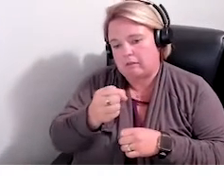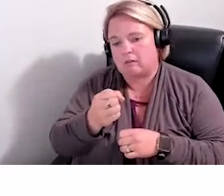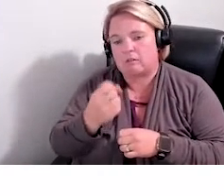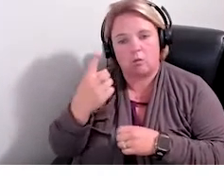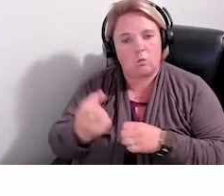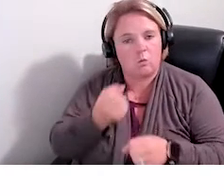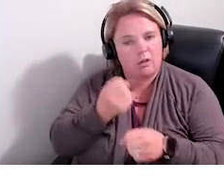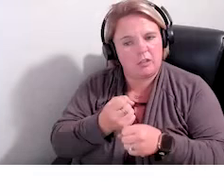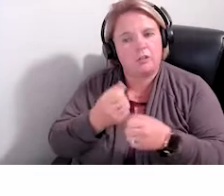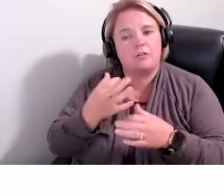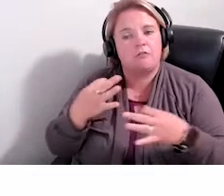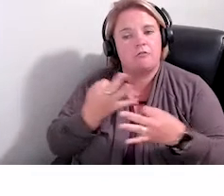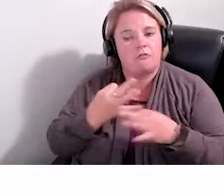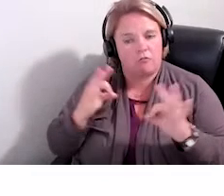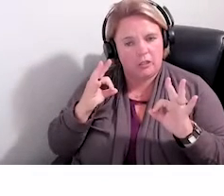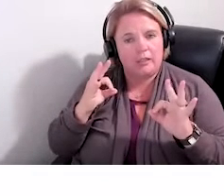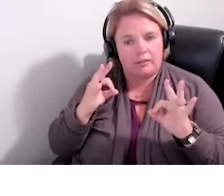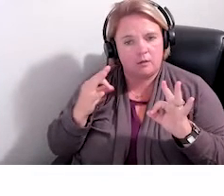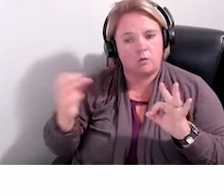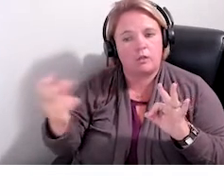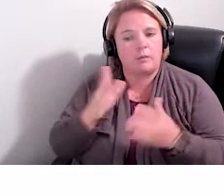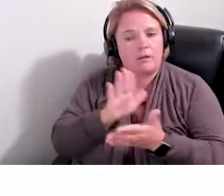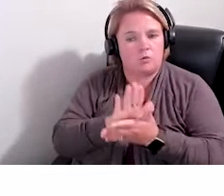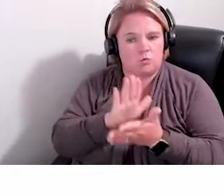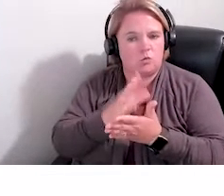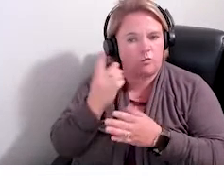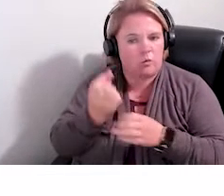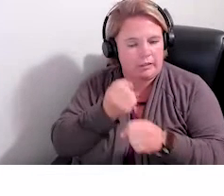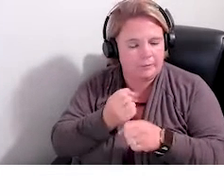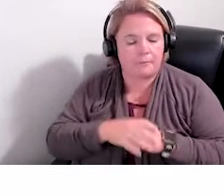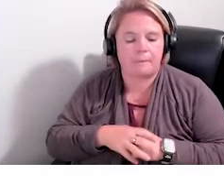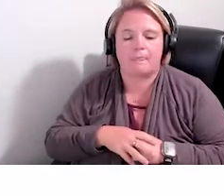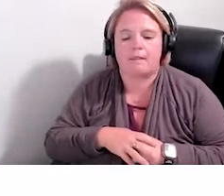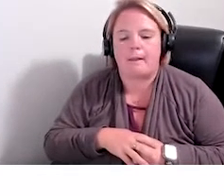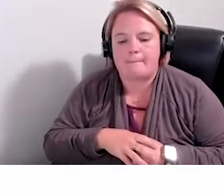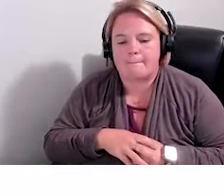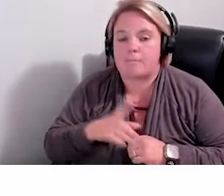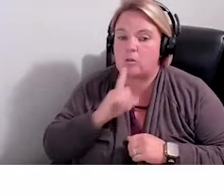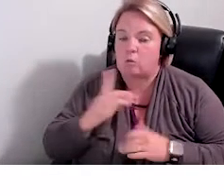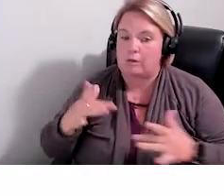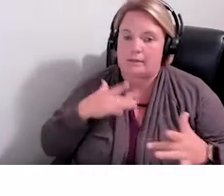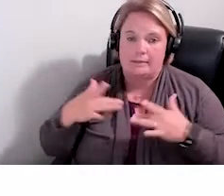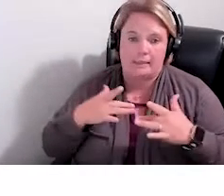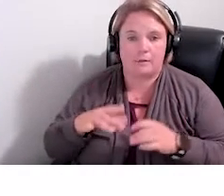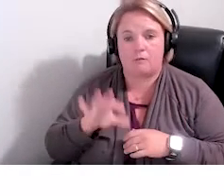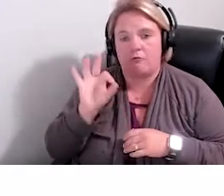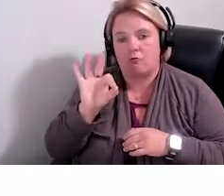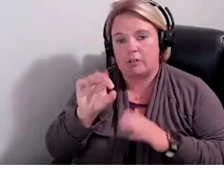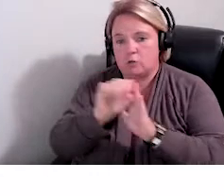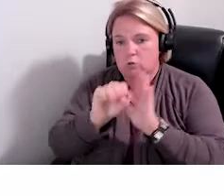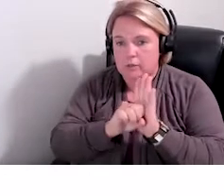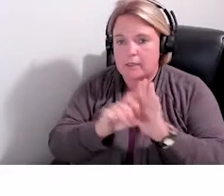back to school and try and do something different with his life. He was really excited about going to Fresno State, but just wasn't sure what major he wanted to be